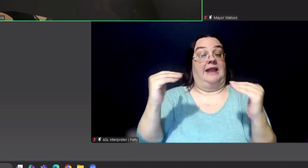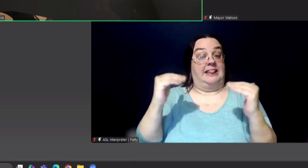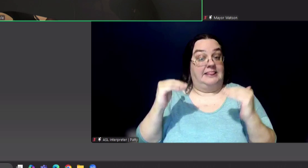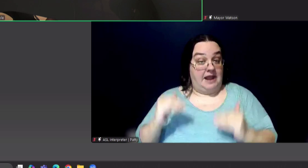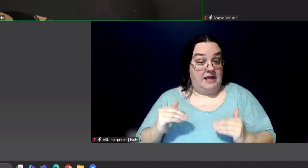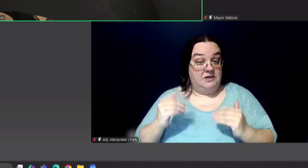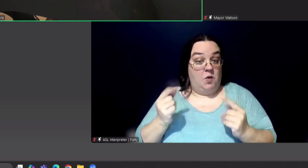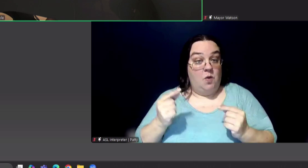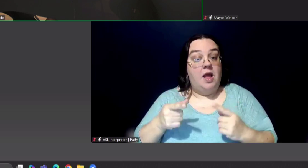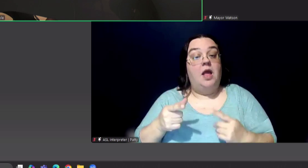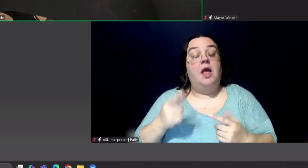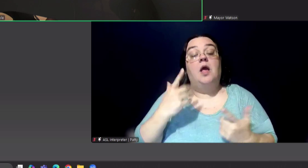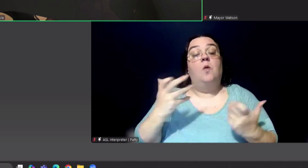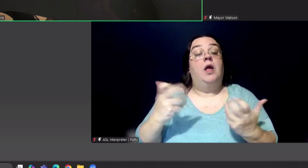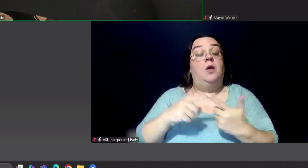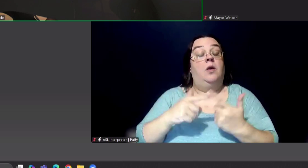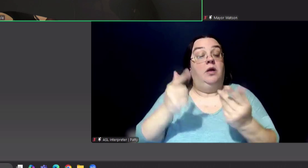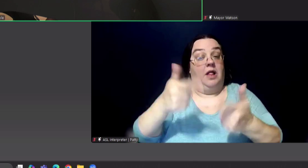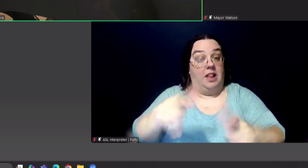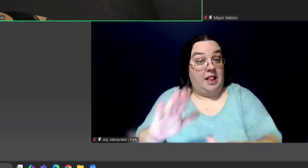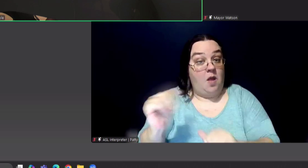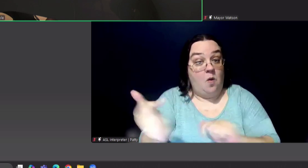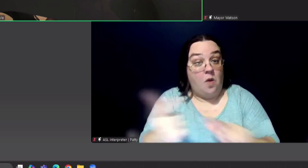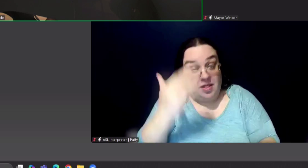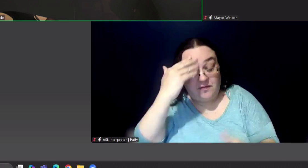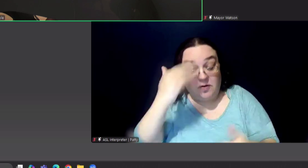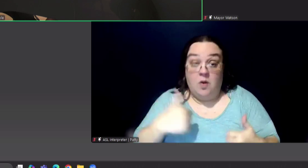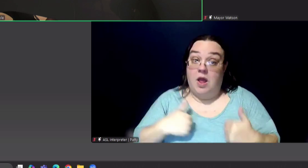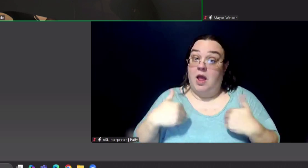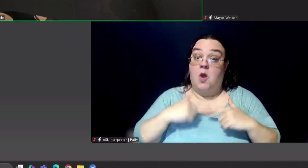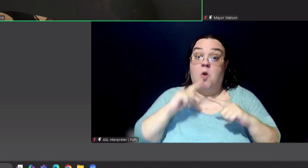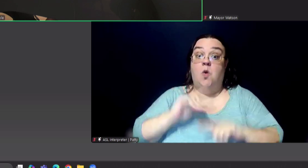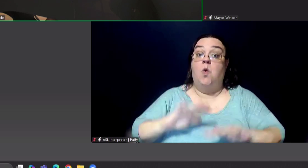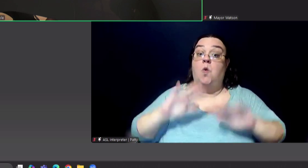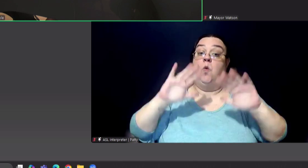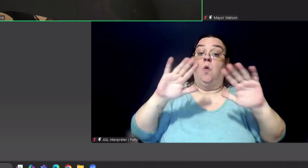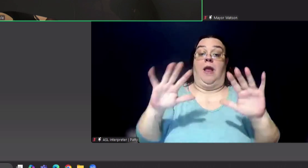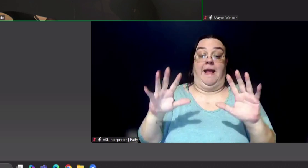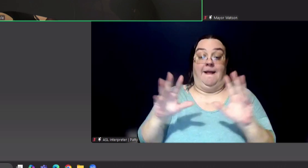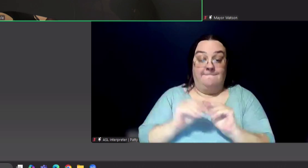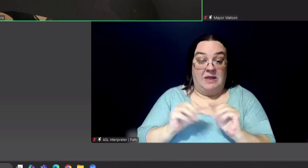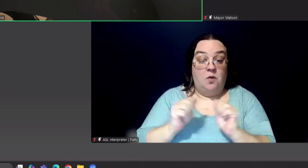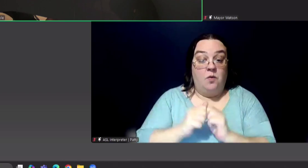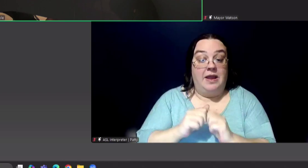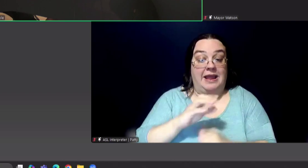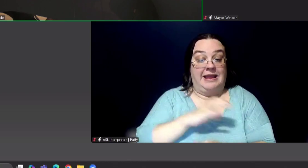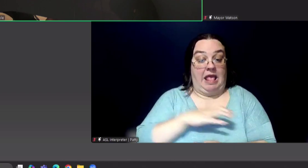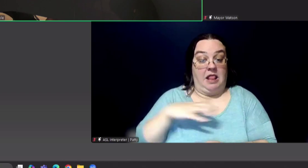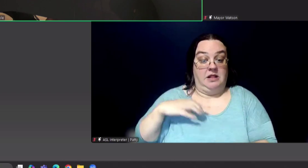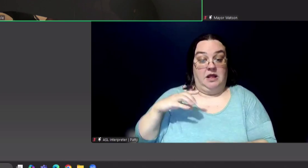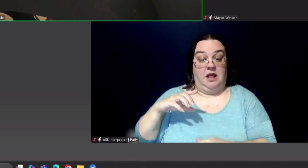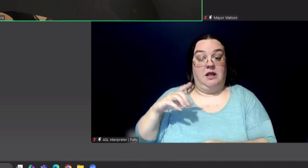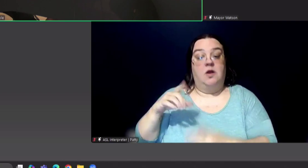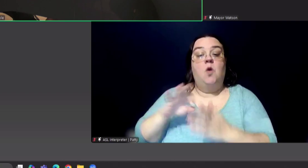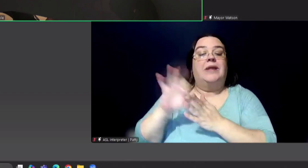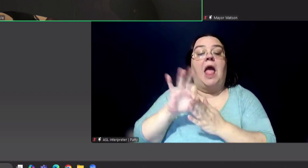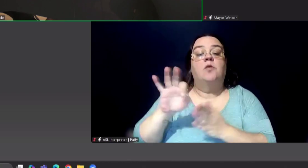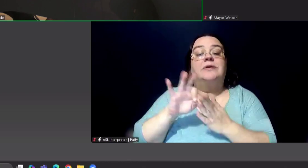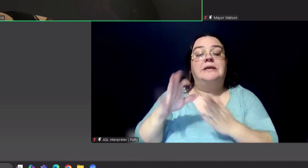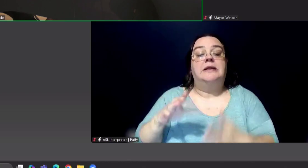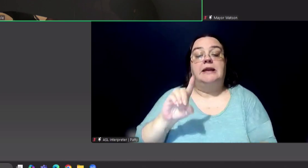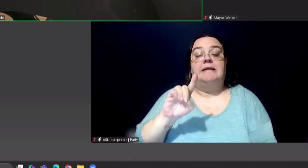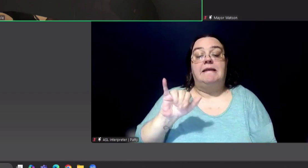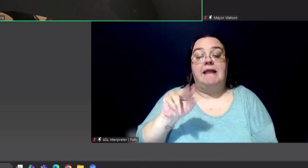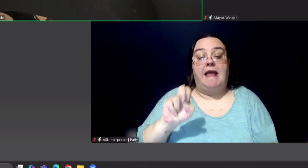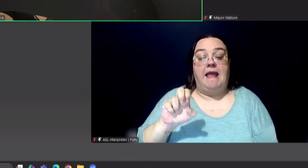and Council, just wanted to let you know, I had a great meeting with Accountant Diane Mock this week. We're in the process of closing out fiscal